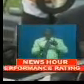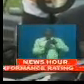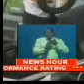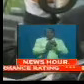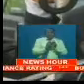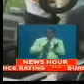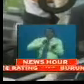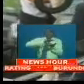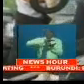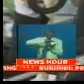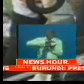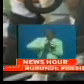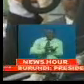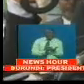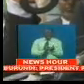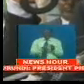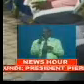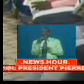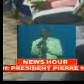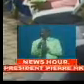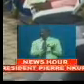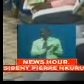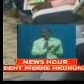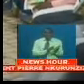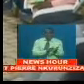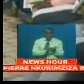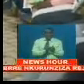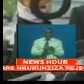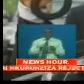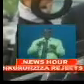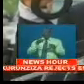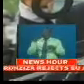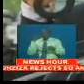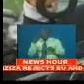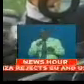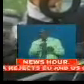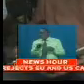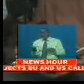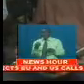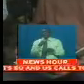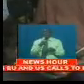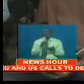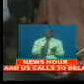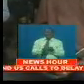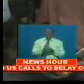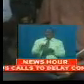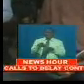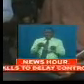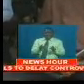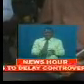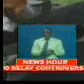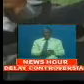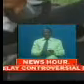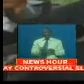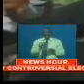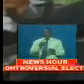the chemical industry, herbal medicine, the mining sector, to mention a few. The managing director